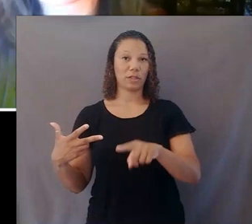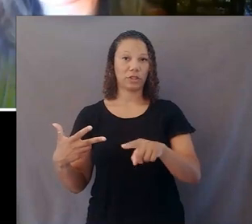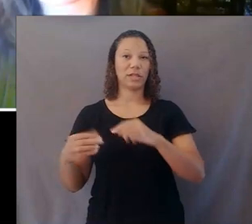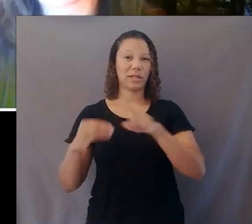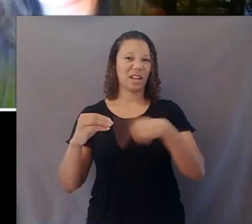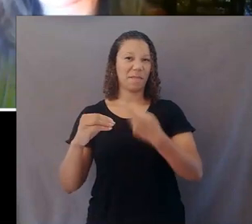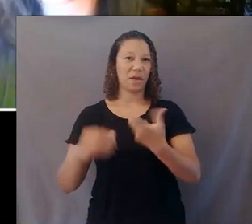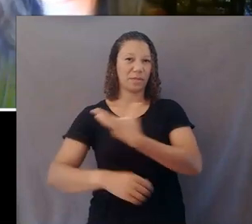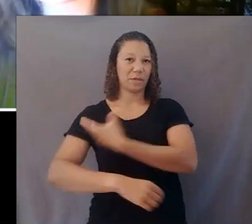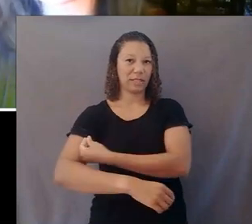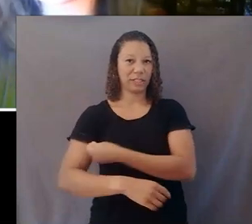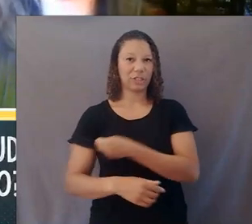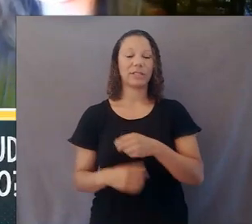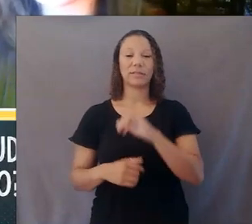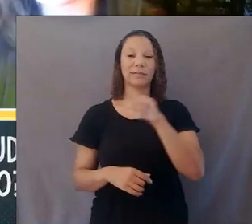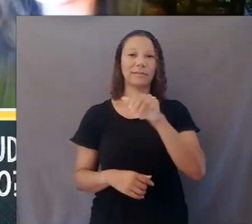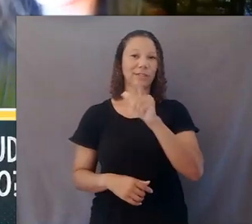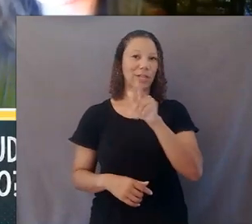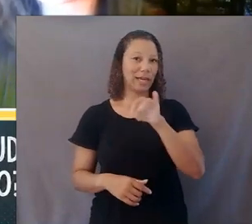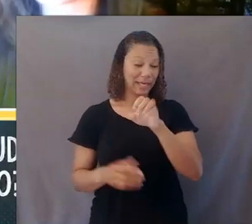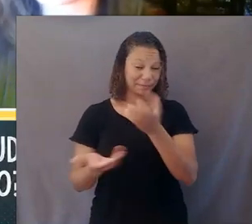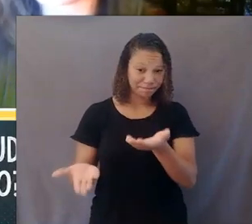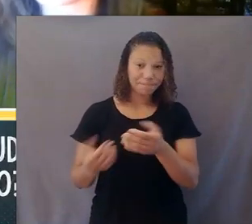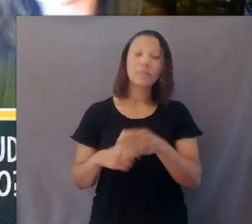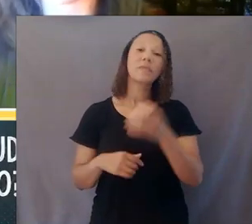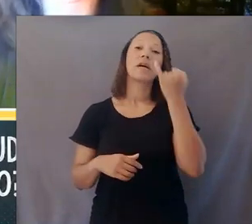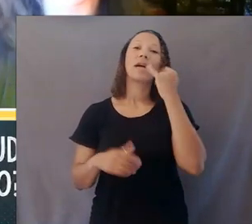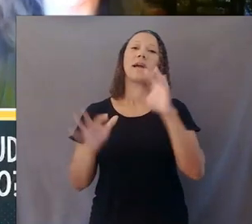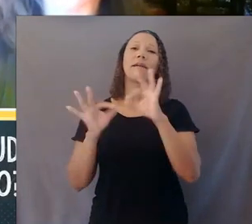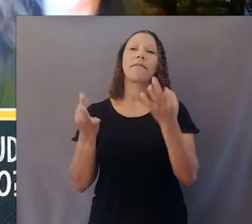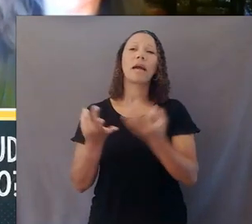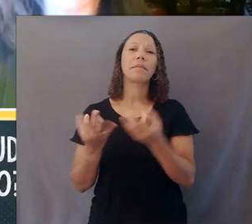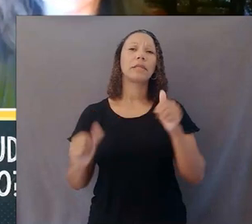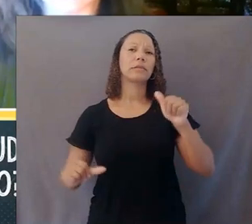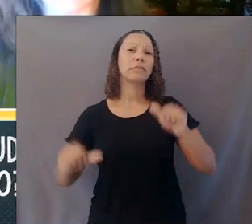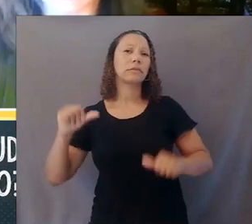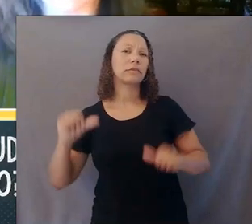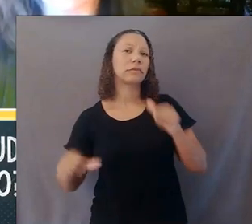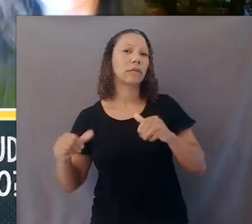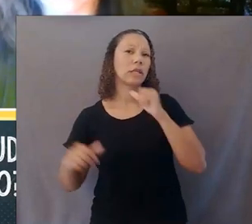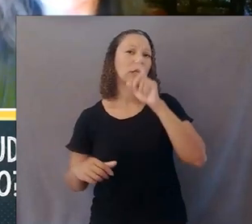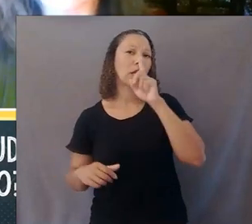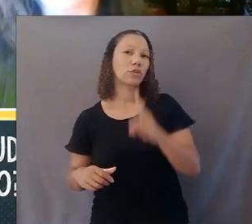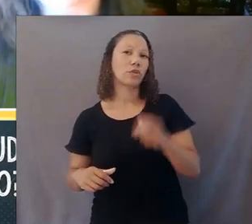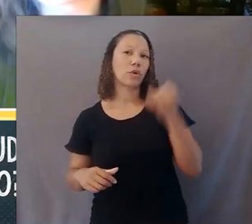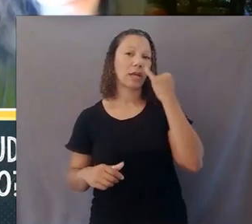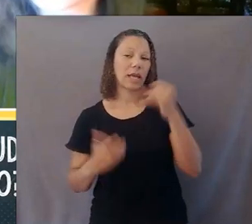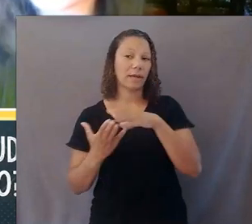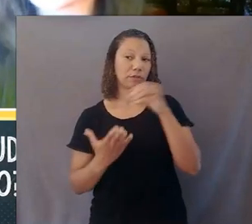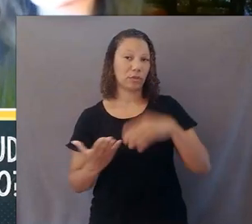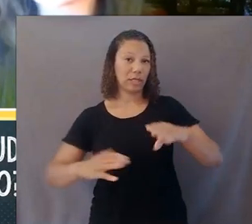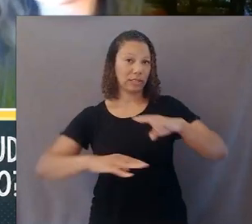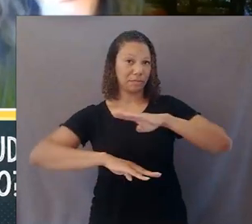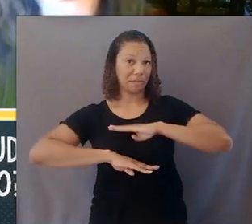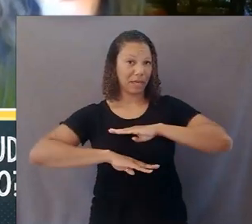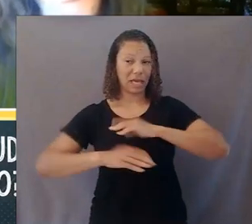immunizations. Jackie, if families are unsure if their students meet all requirements, what can